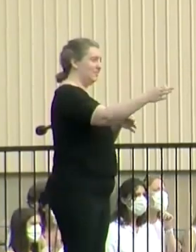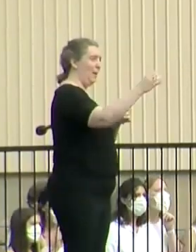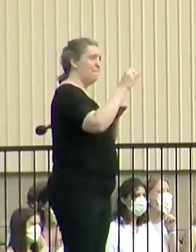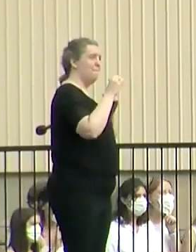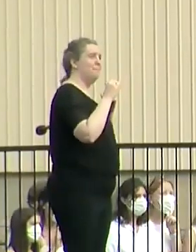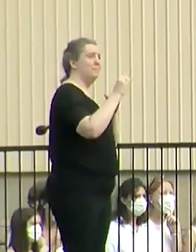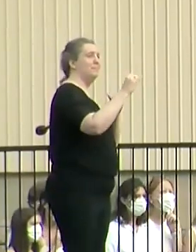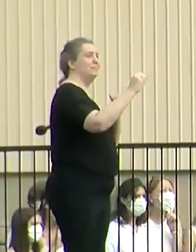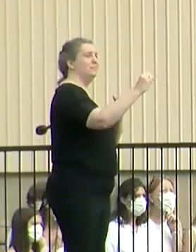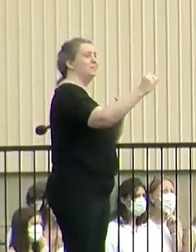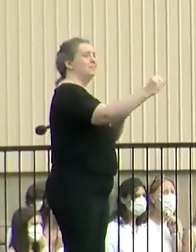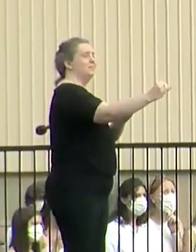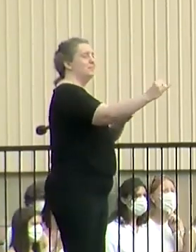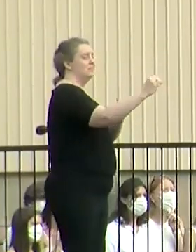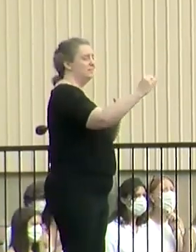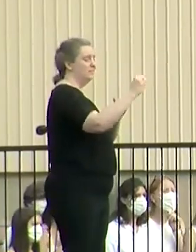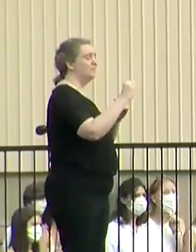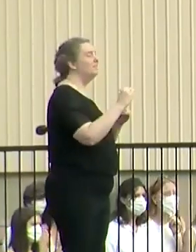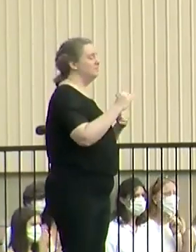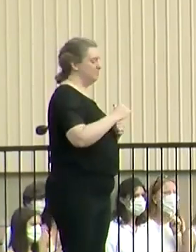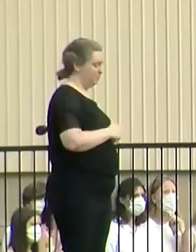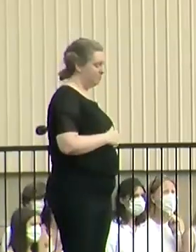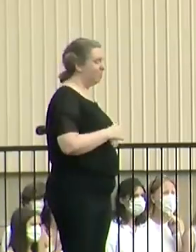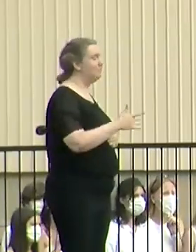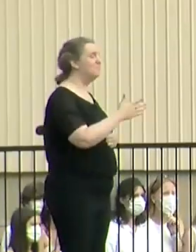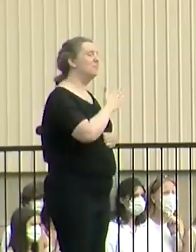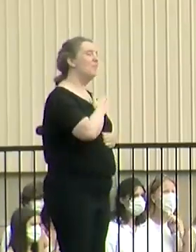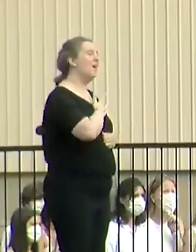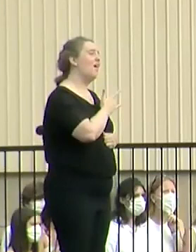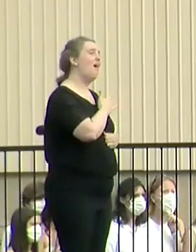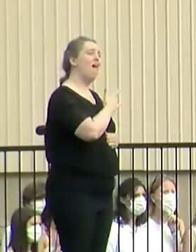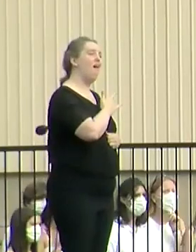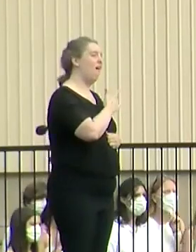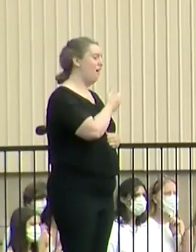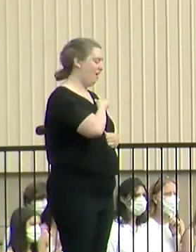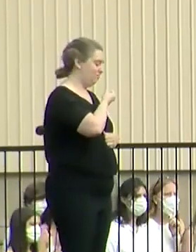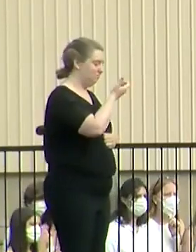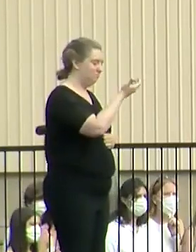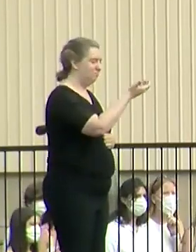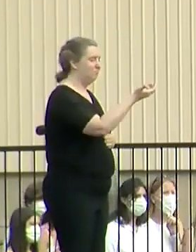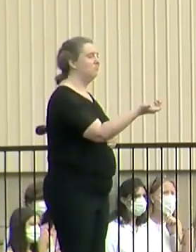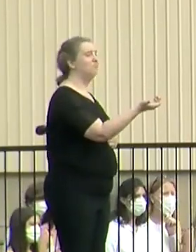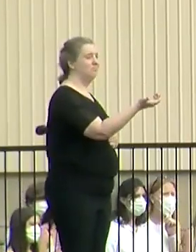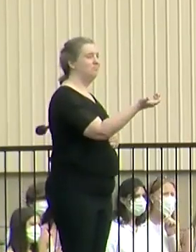too, and you can have this heart to break.